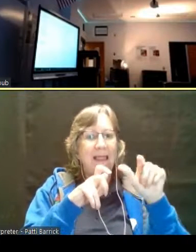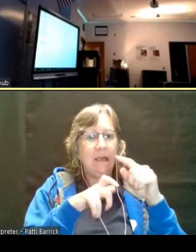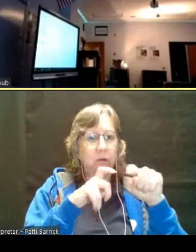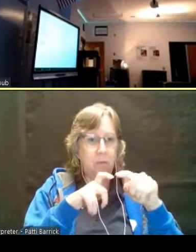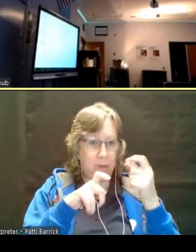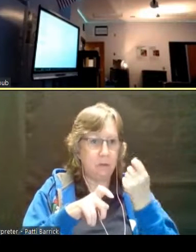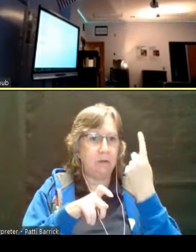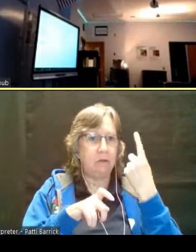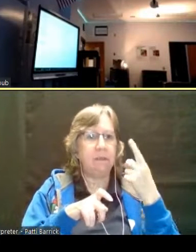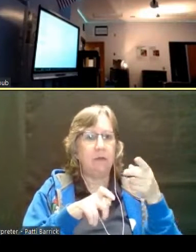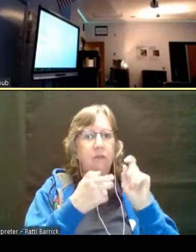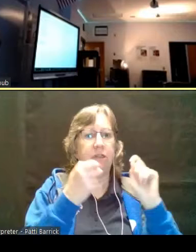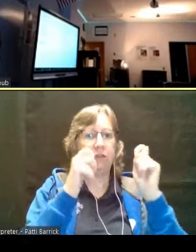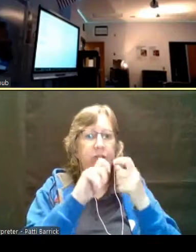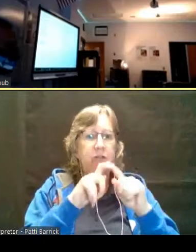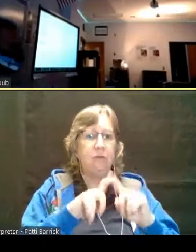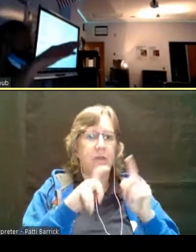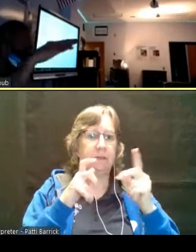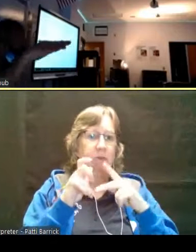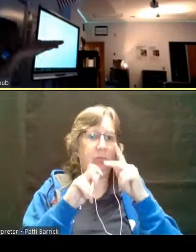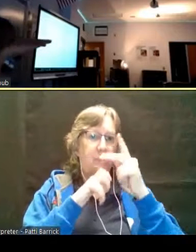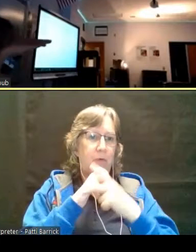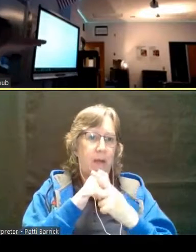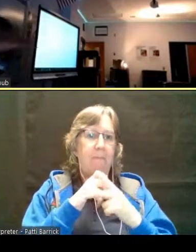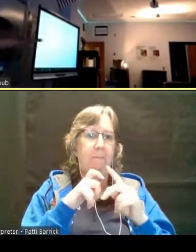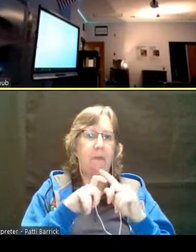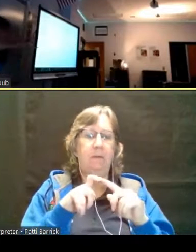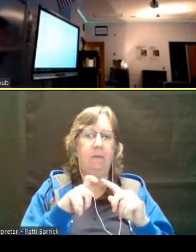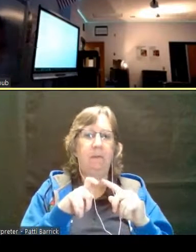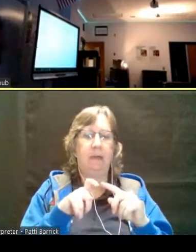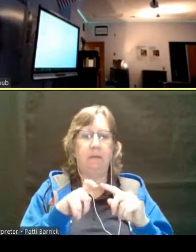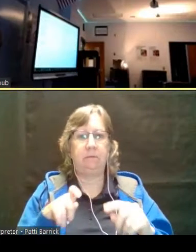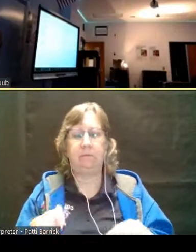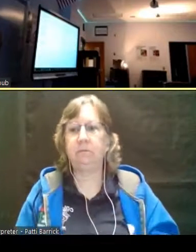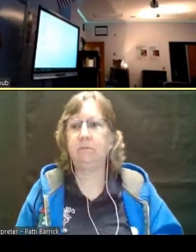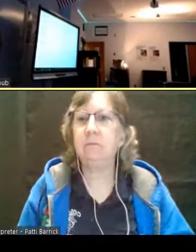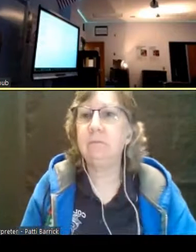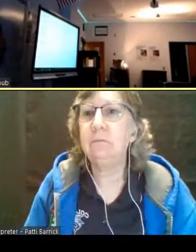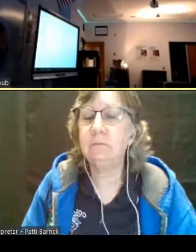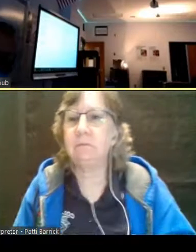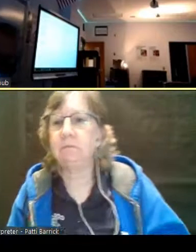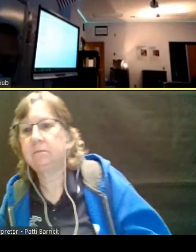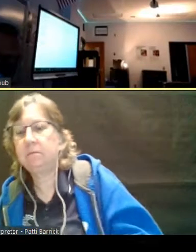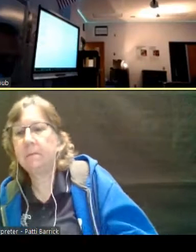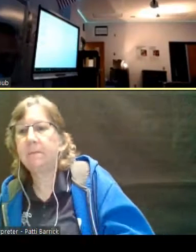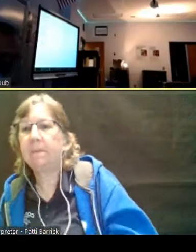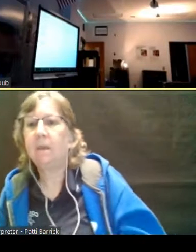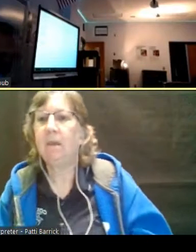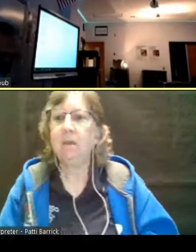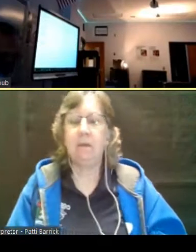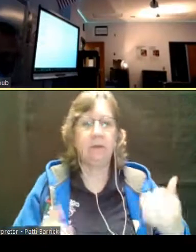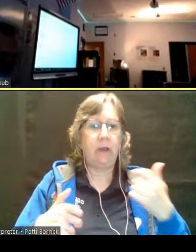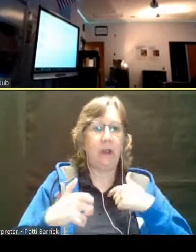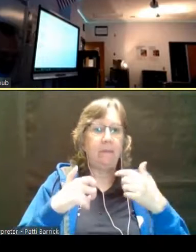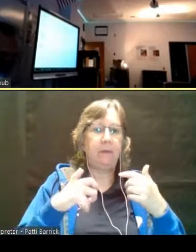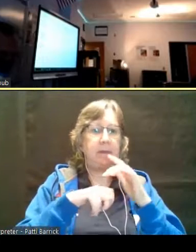something else. Like other things will tell you what line of codes and everything. So I'm gonna space some of these out.